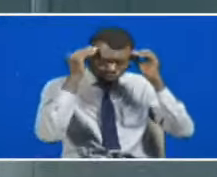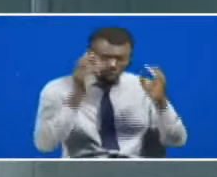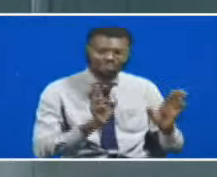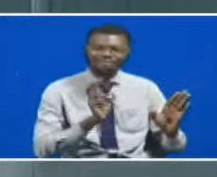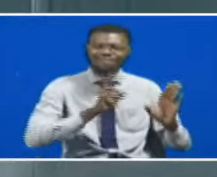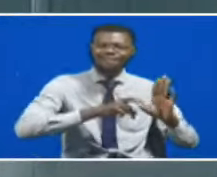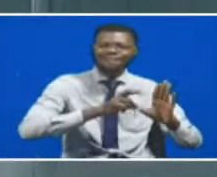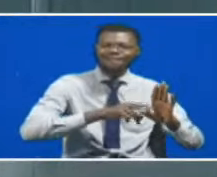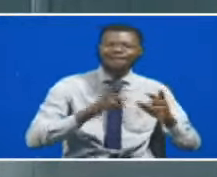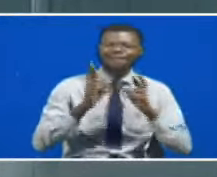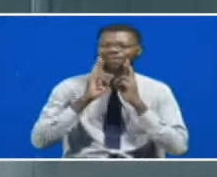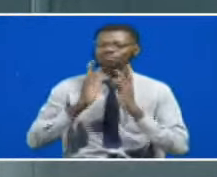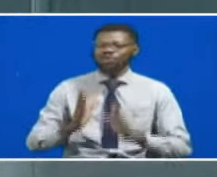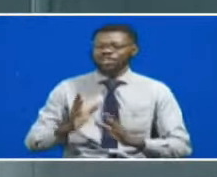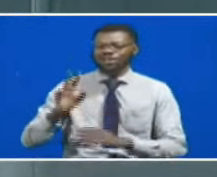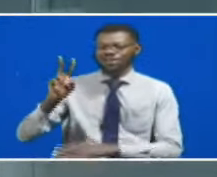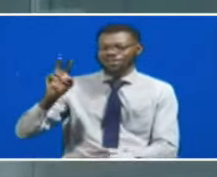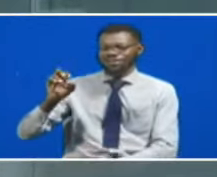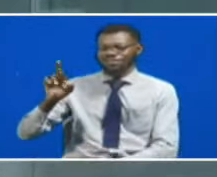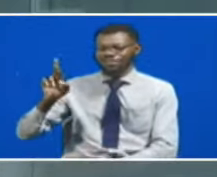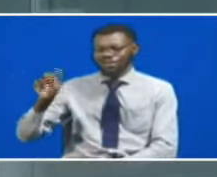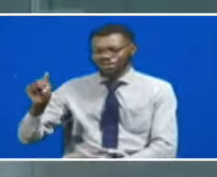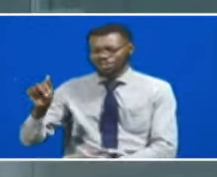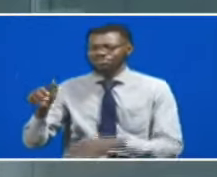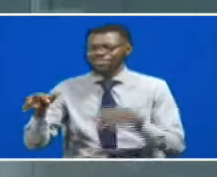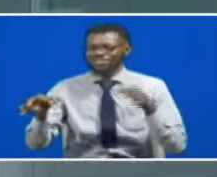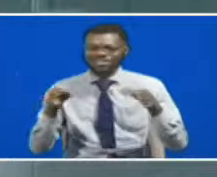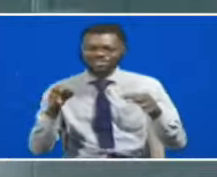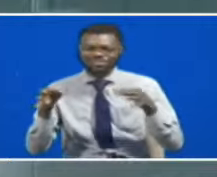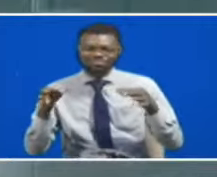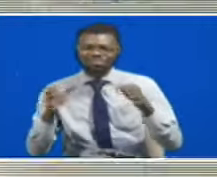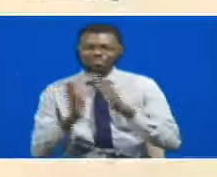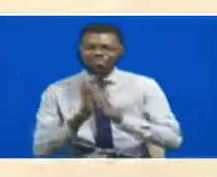reporter Vera Mora kickstarts our broadcast tonight.